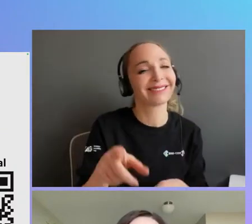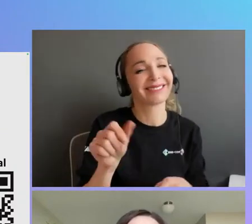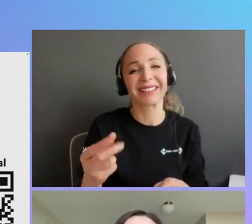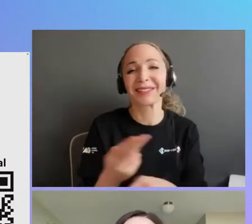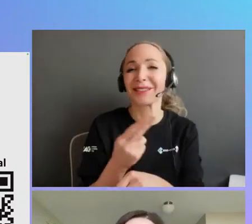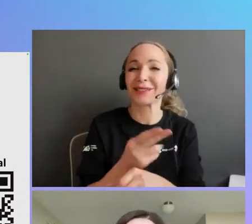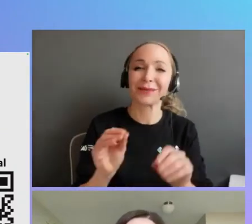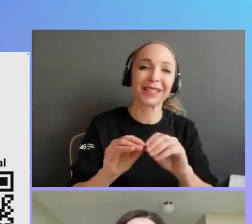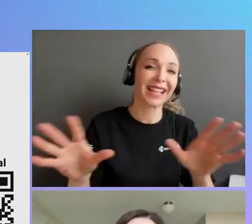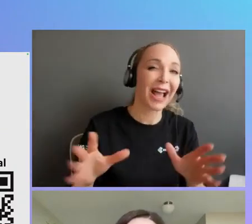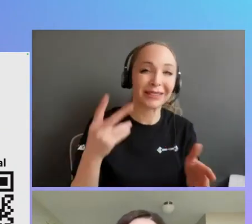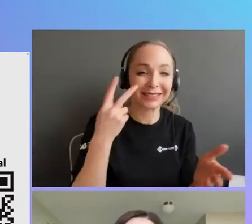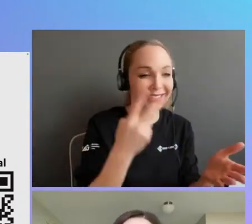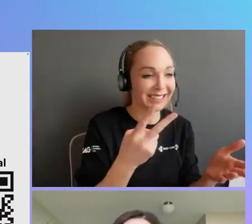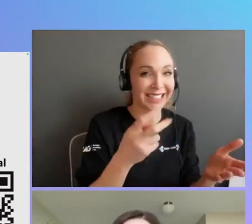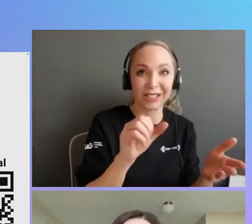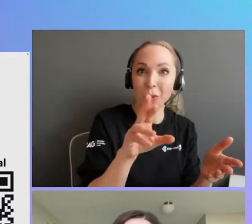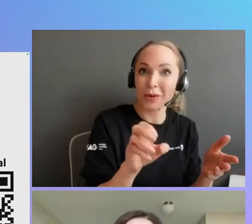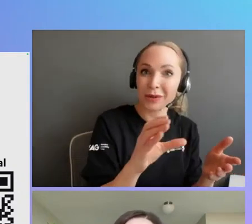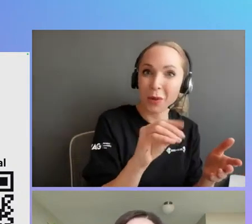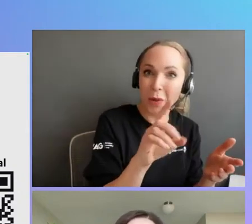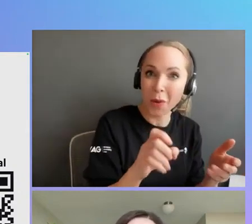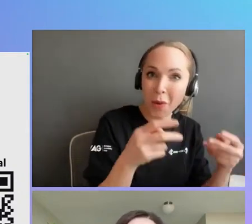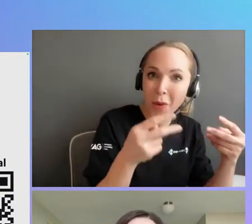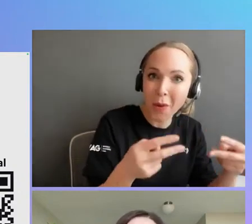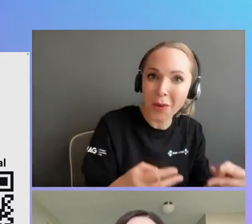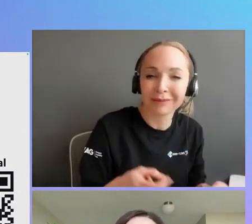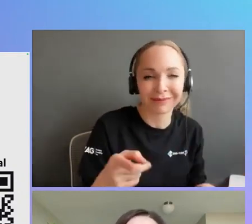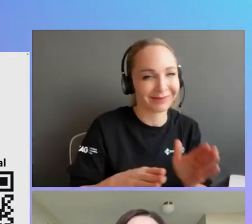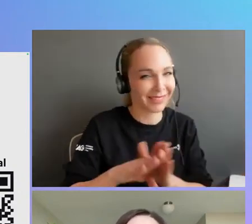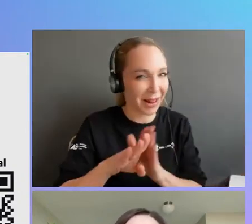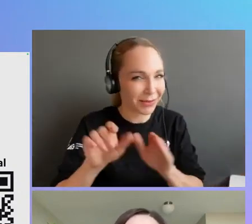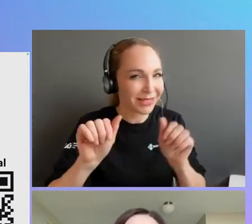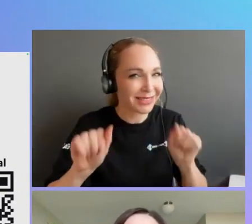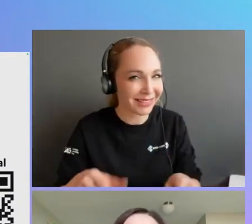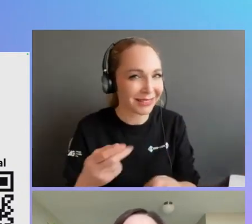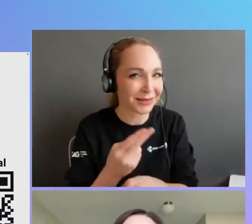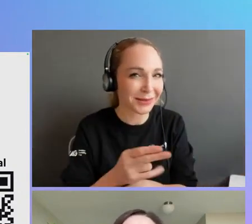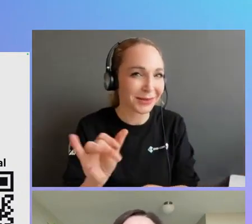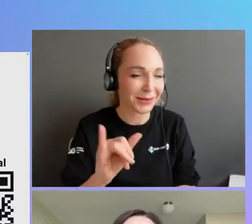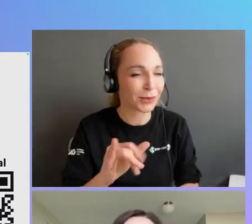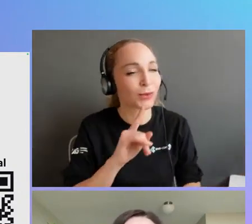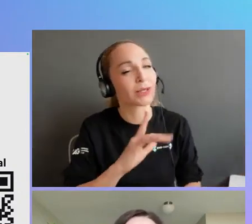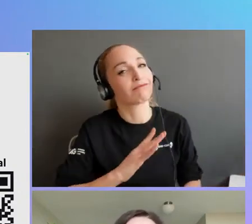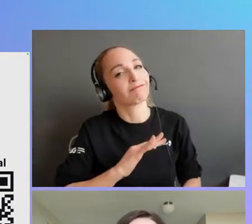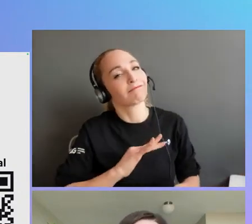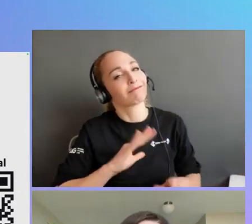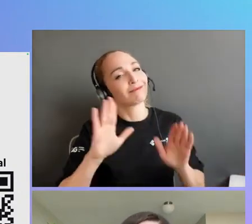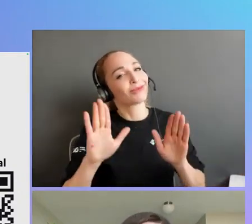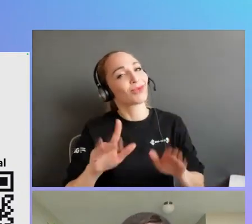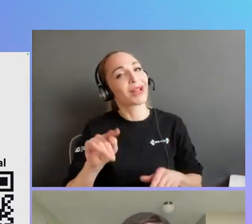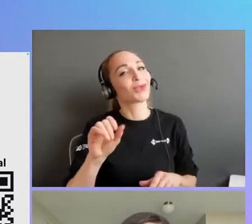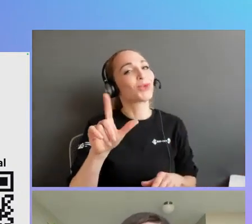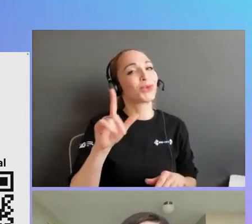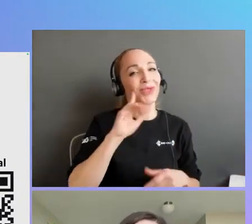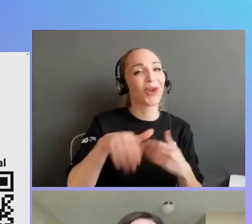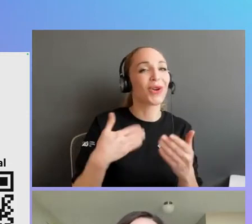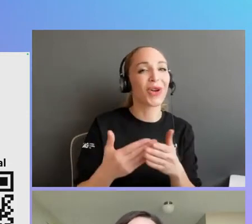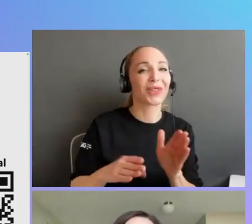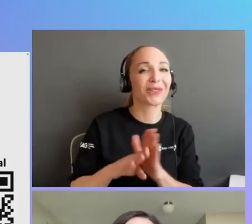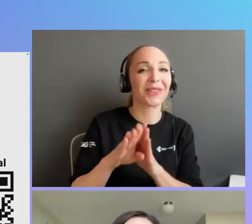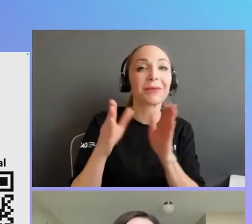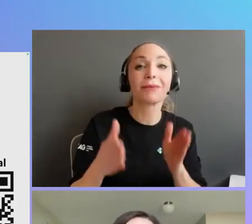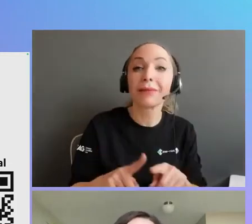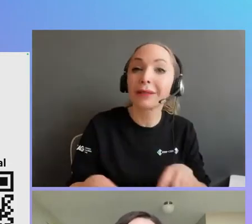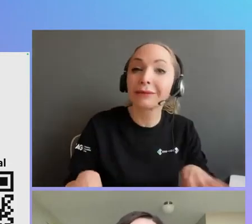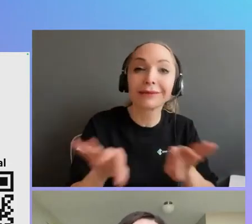source code. Developers can use it too. I'll actually show you how it's a pretty great tool for developers as well. But the key benefit to this is that